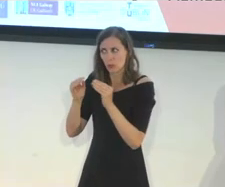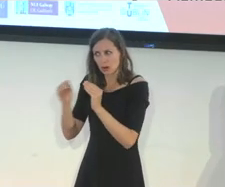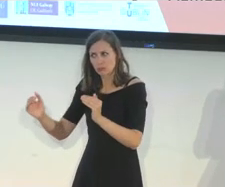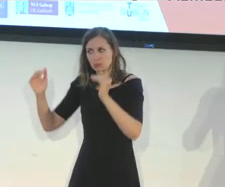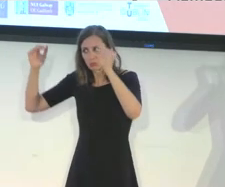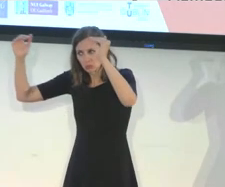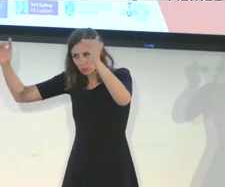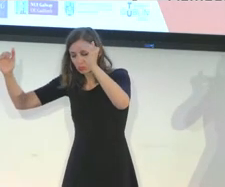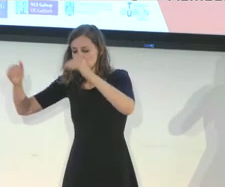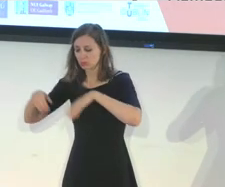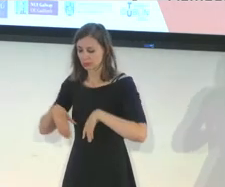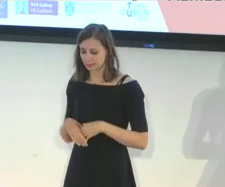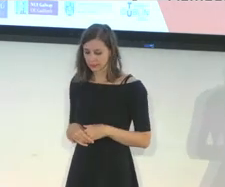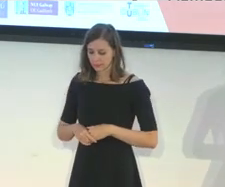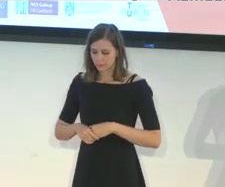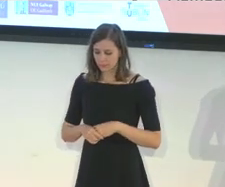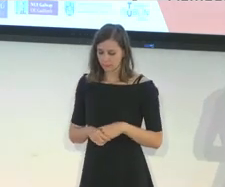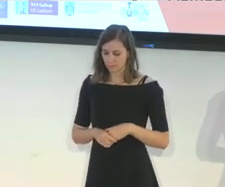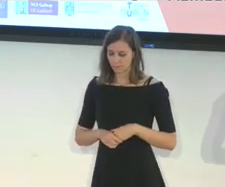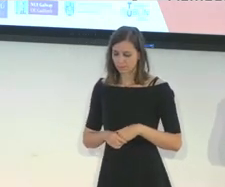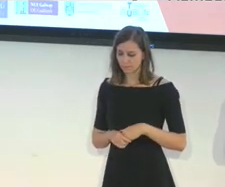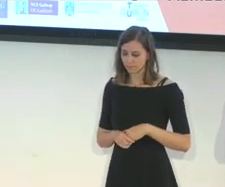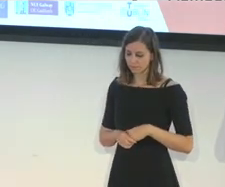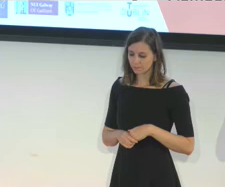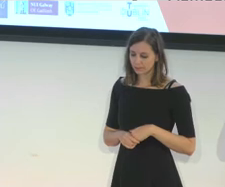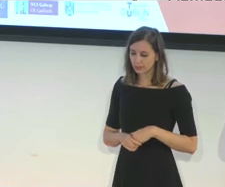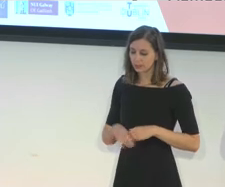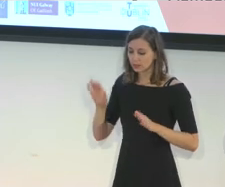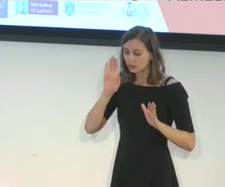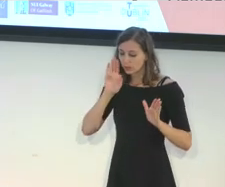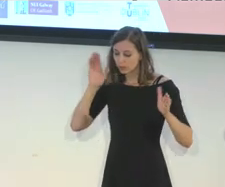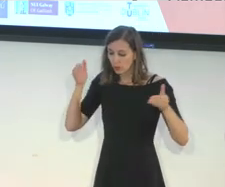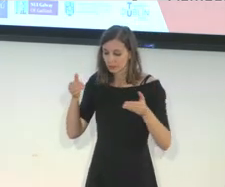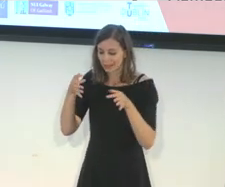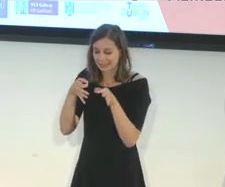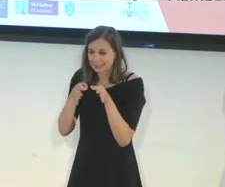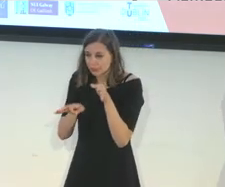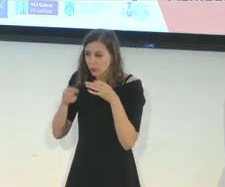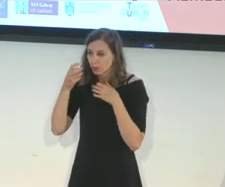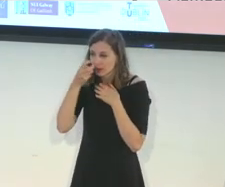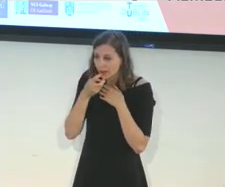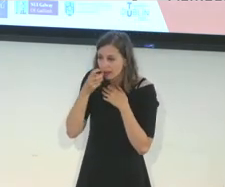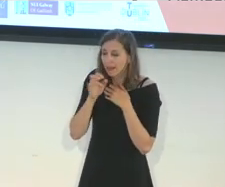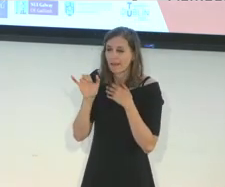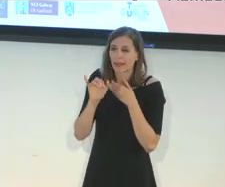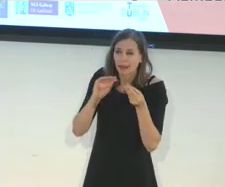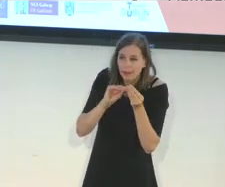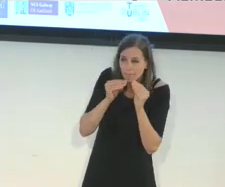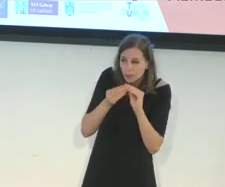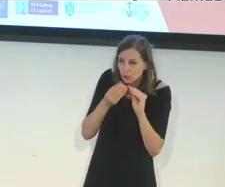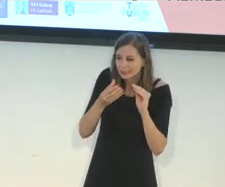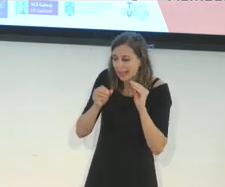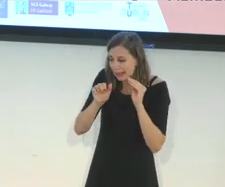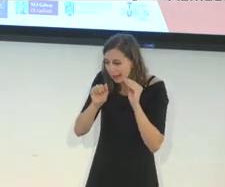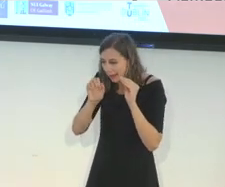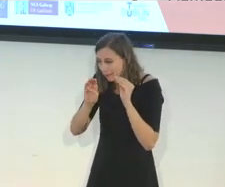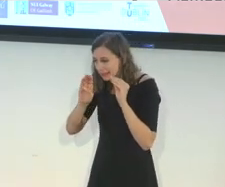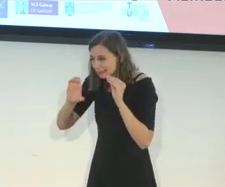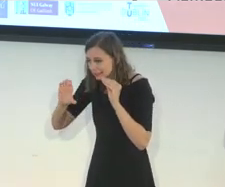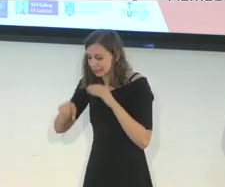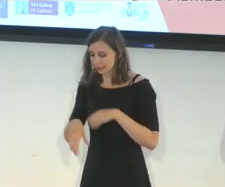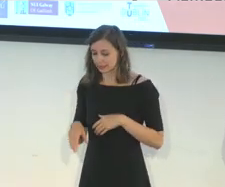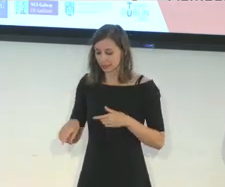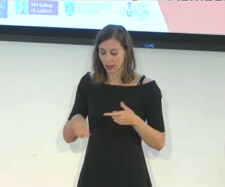researchers focused on recognition of simple utterances, such as digits and databases. When they perfected